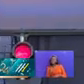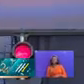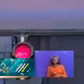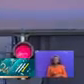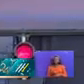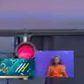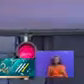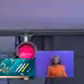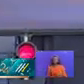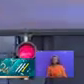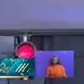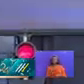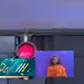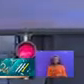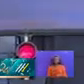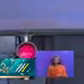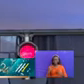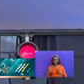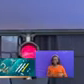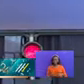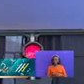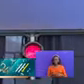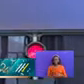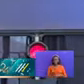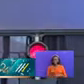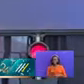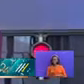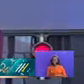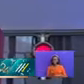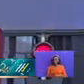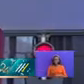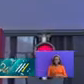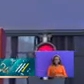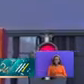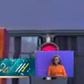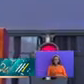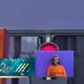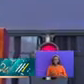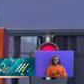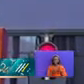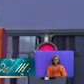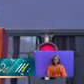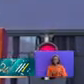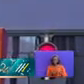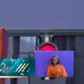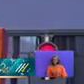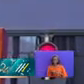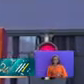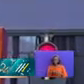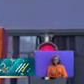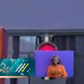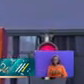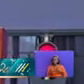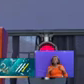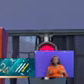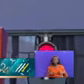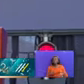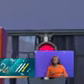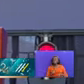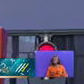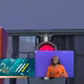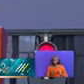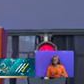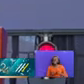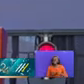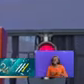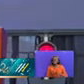here and then I asked him every stall he told every stall is not run by a businessman is run